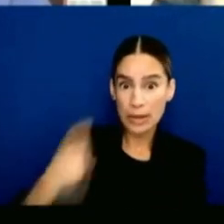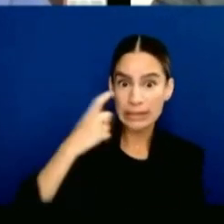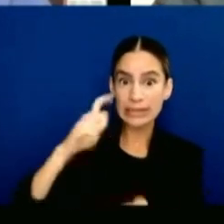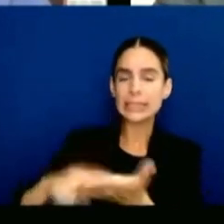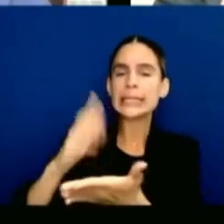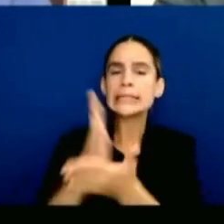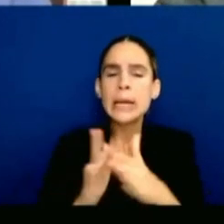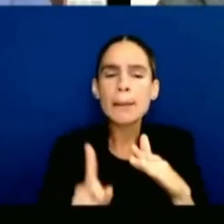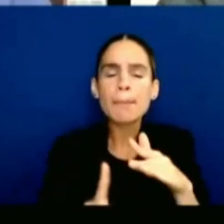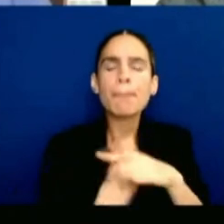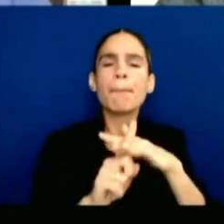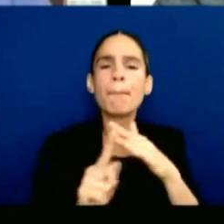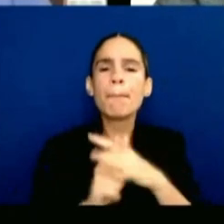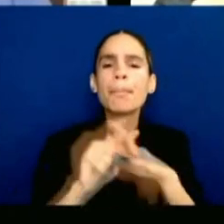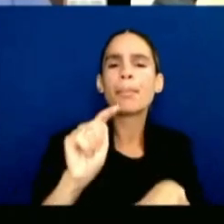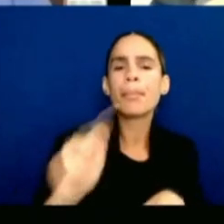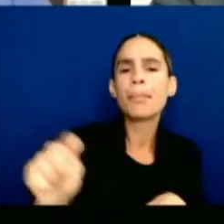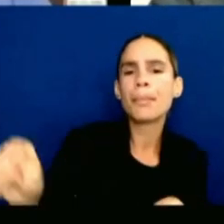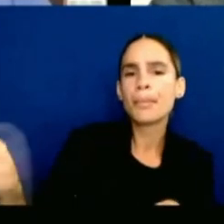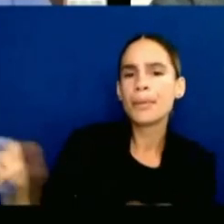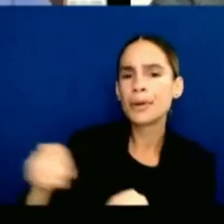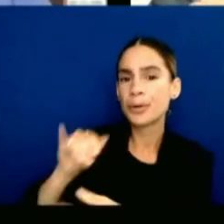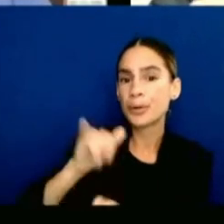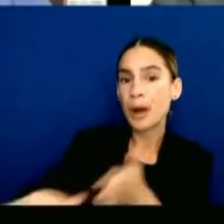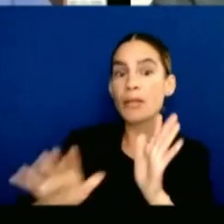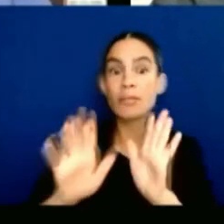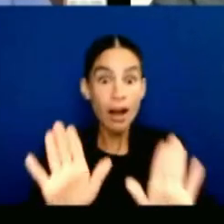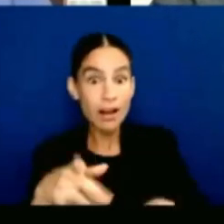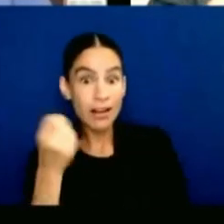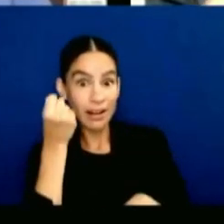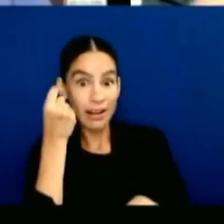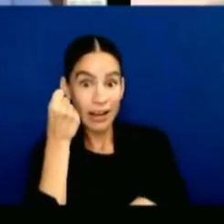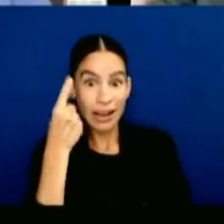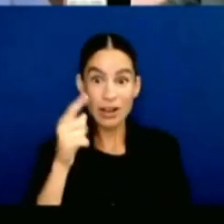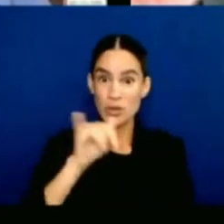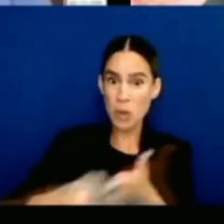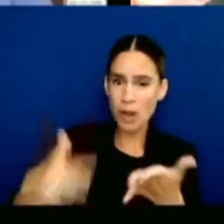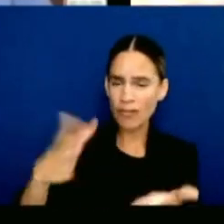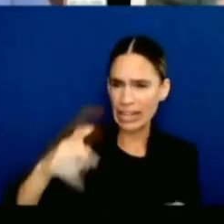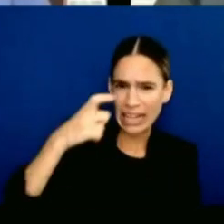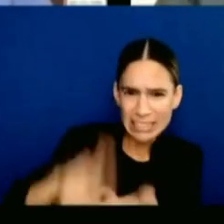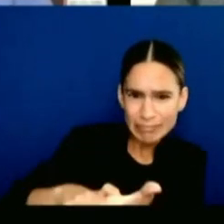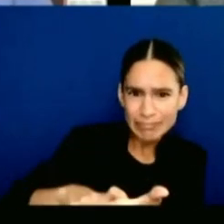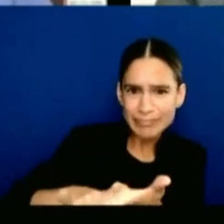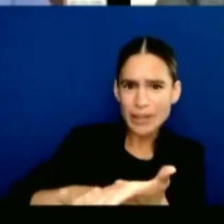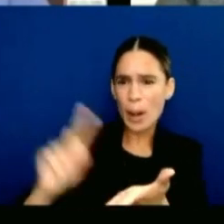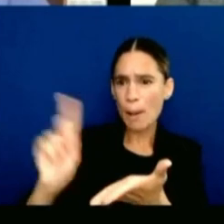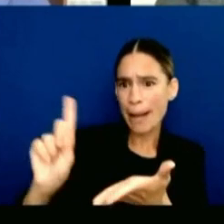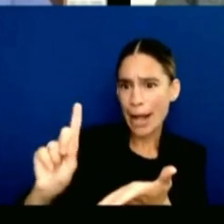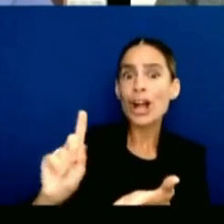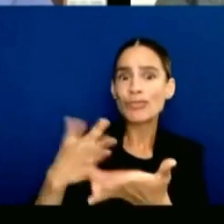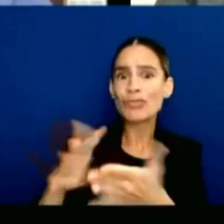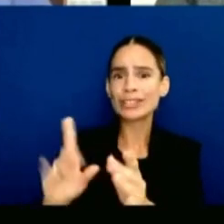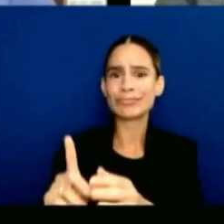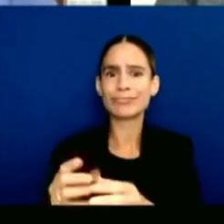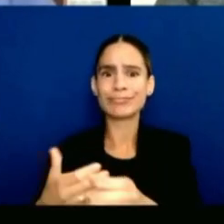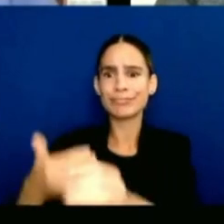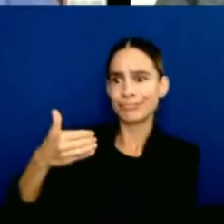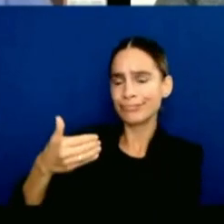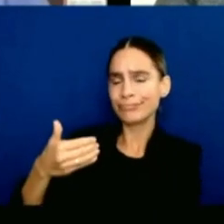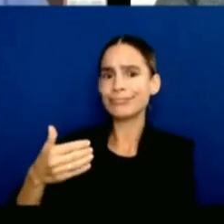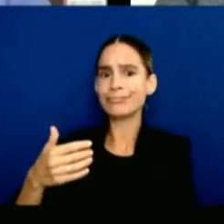identify, isolate, contact trace, and prevent the little blip from becoming a surge of infections.